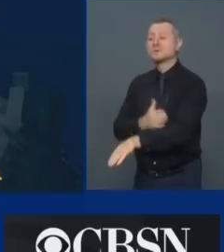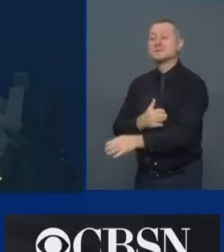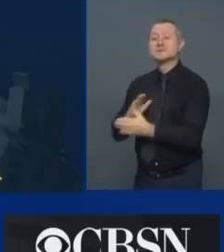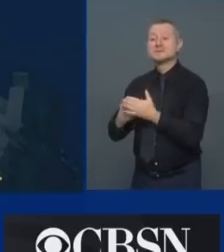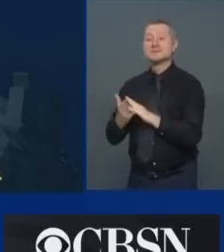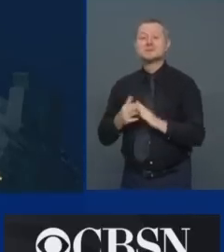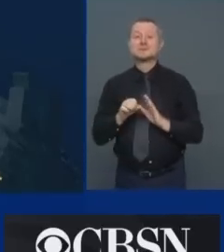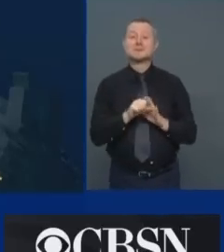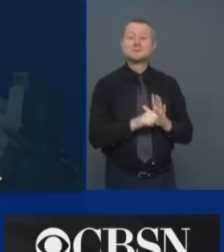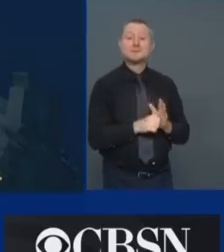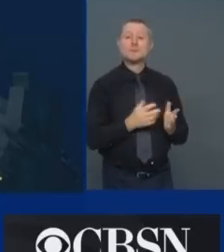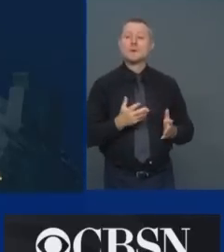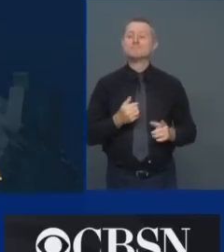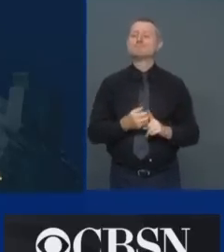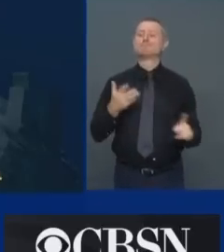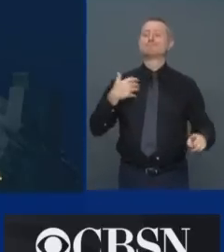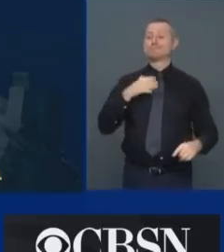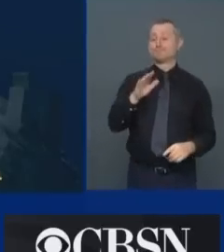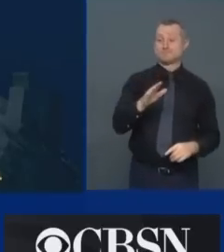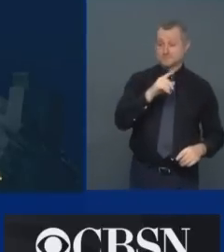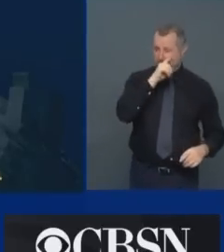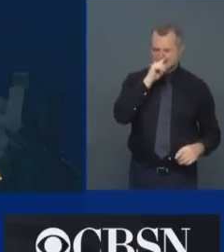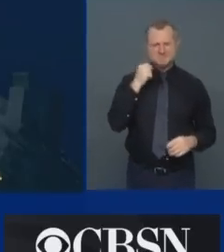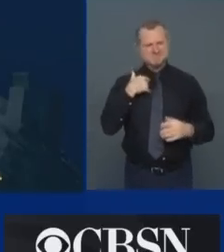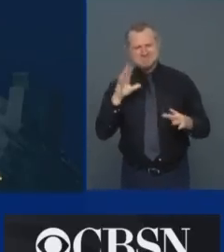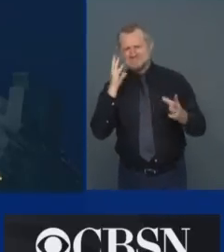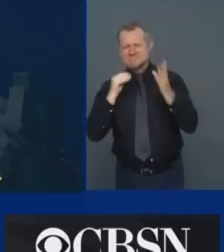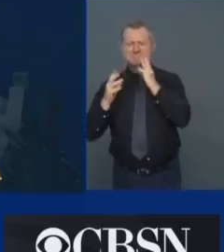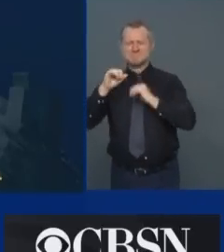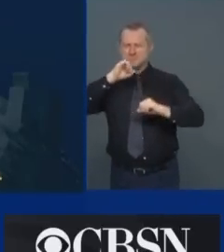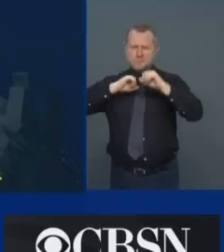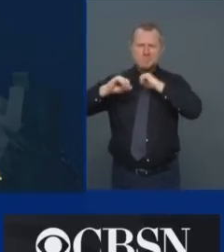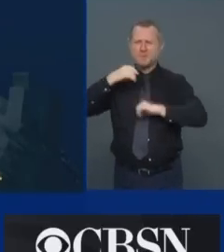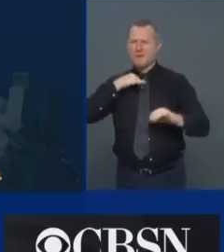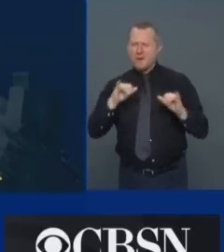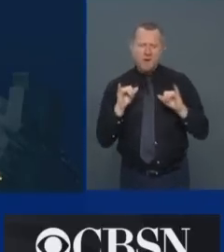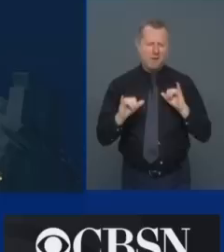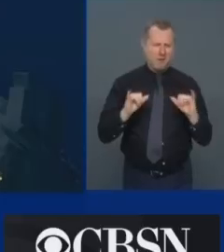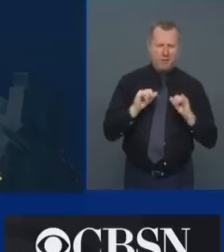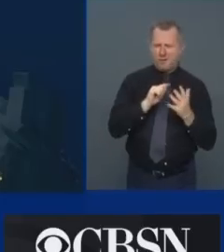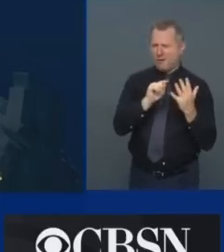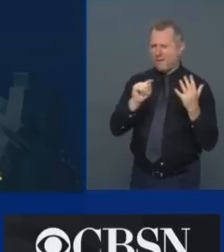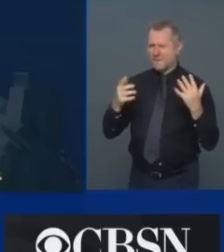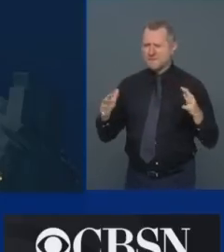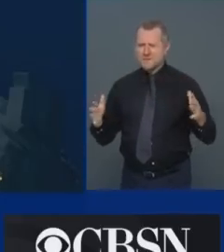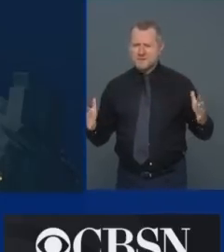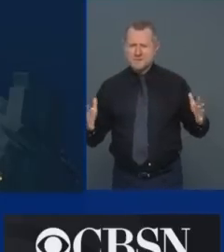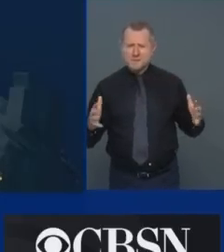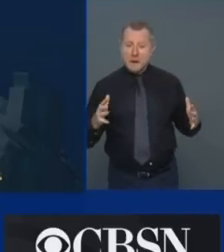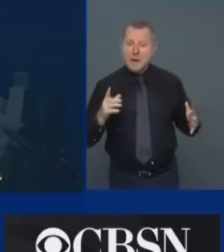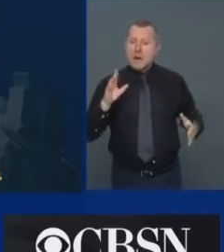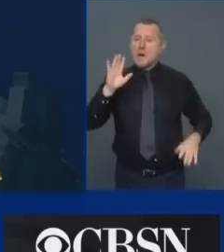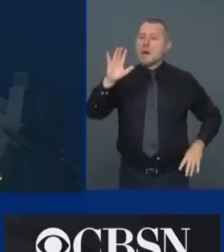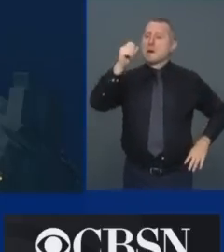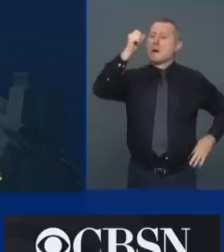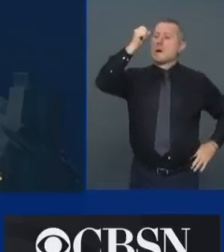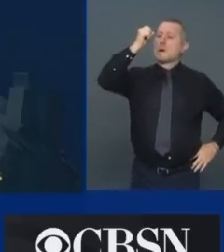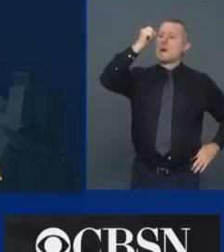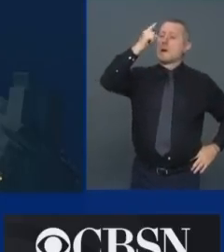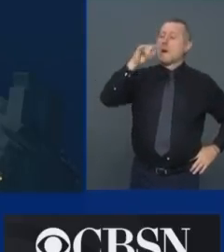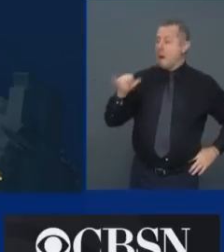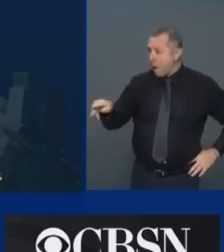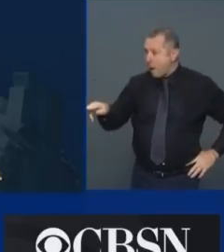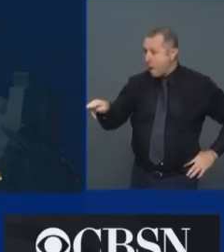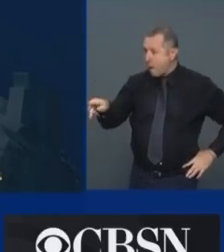means, yes, we go through bad things, but we take these situations as an opportunity